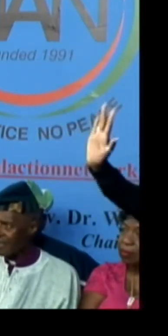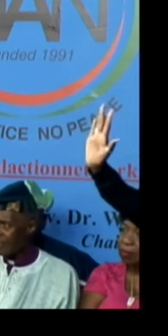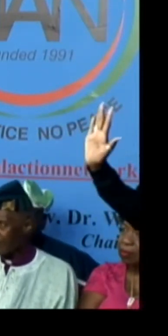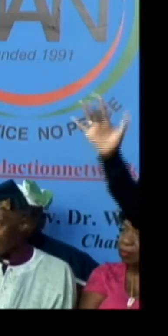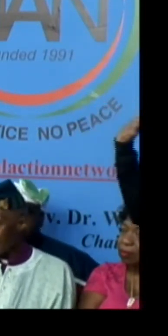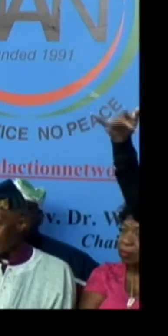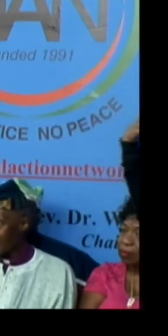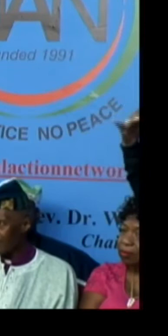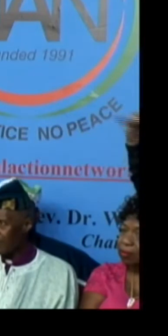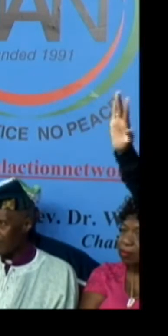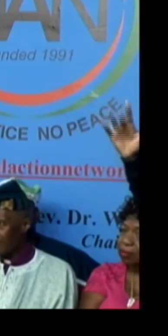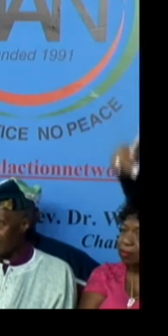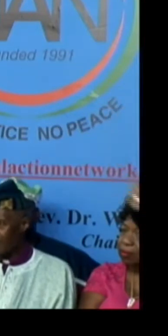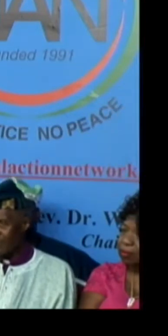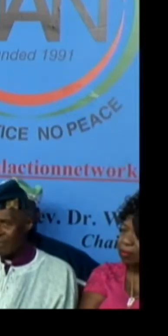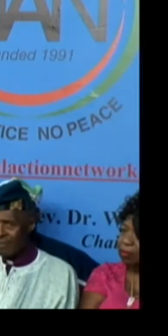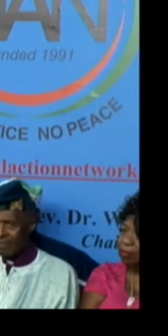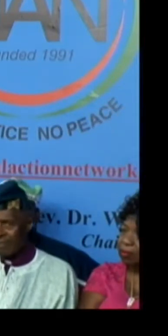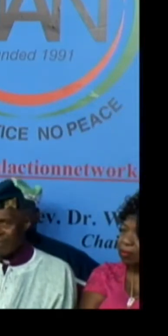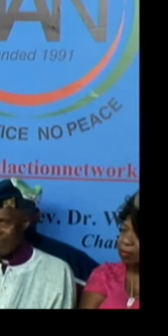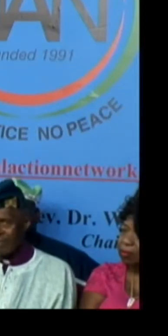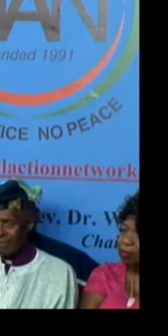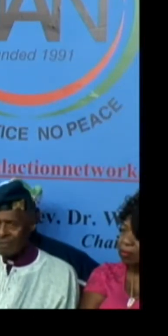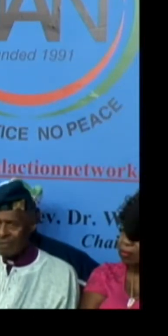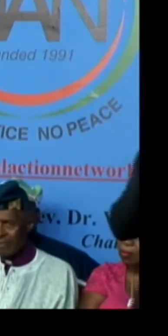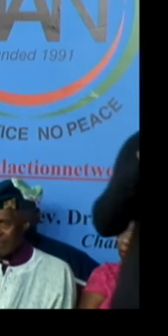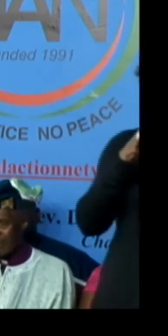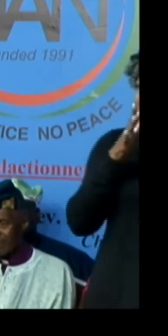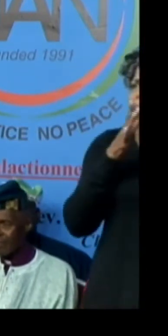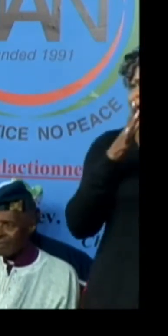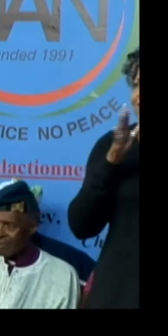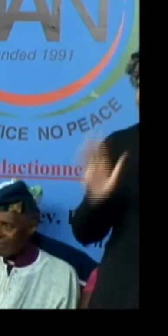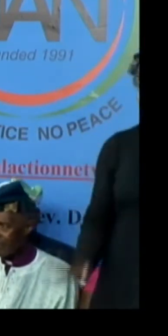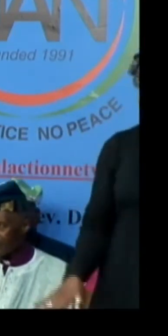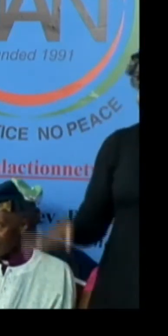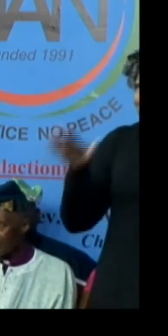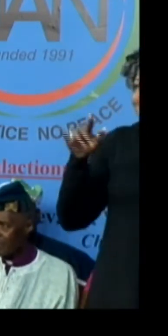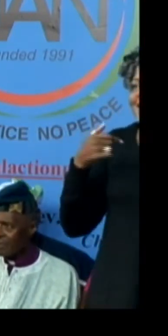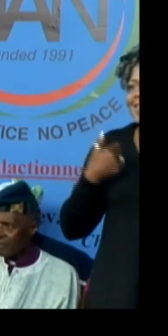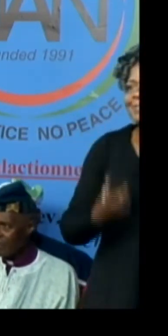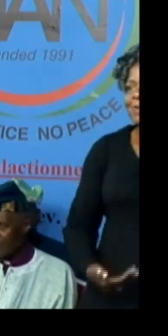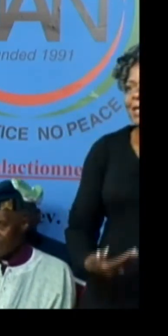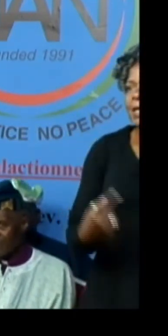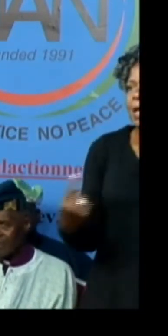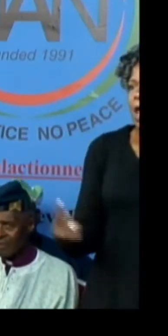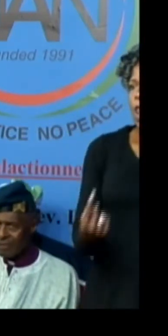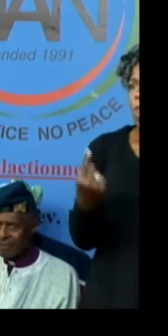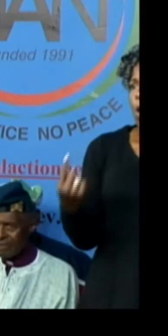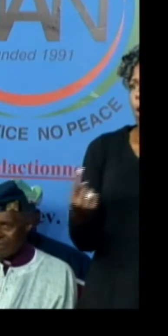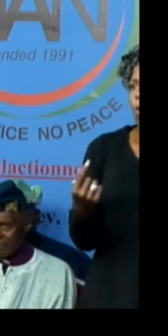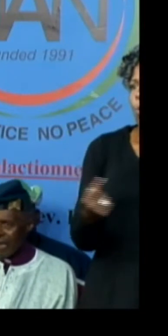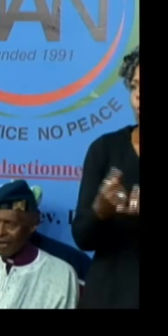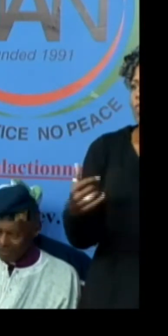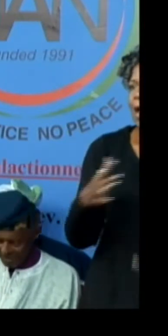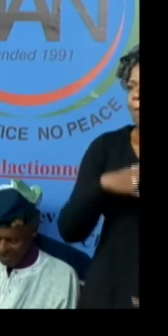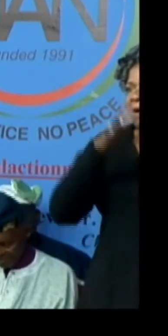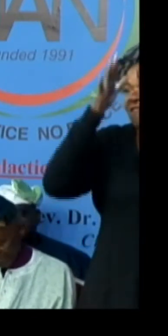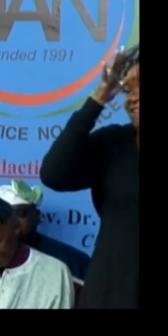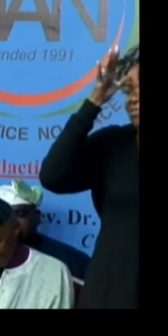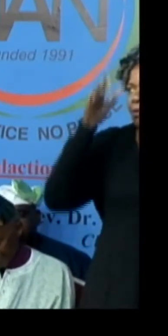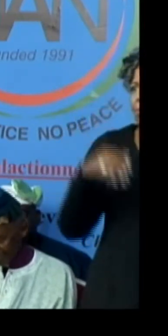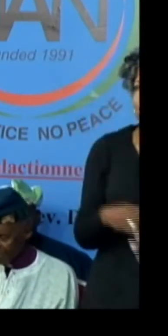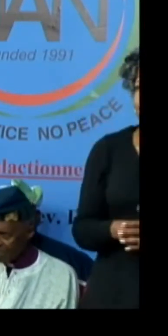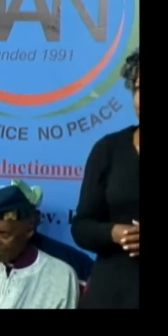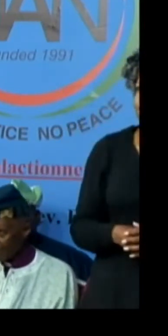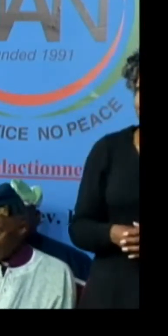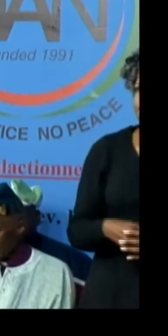Father left when I was nine. We was doing all right. He left. We lost everything. But I never had a hungry day.